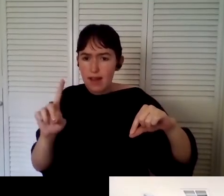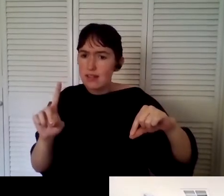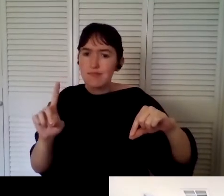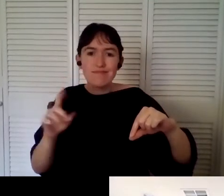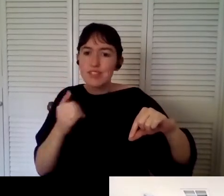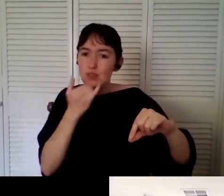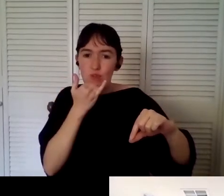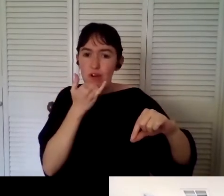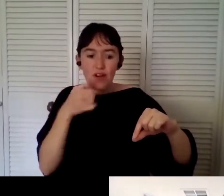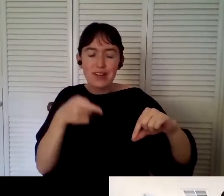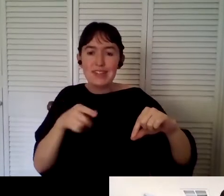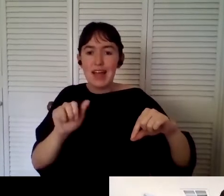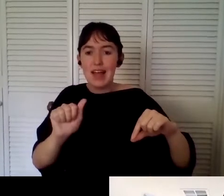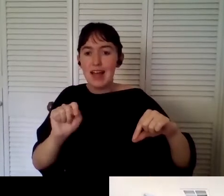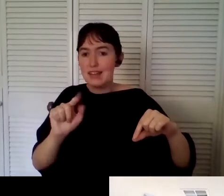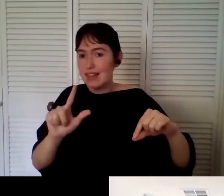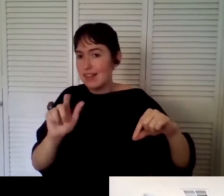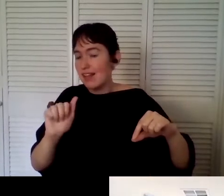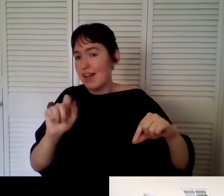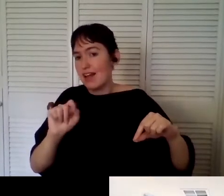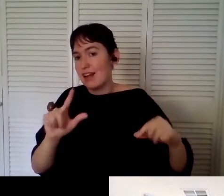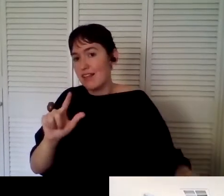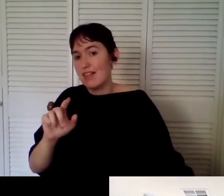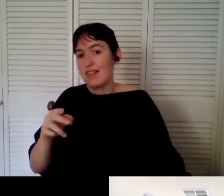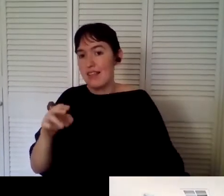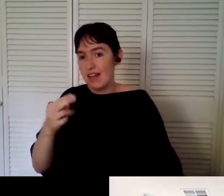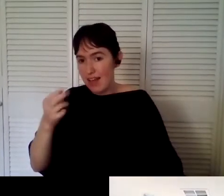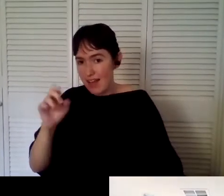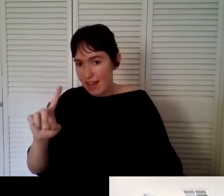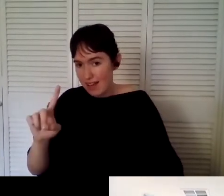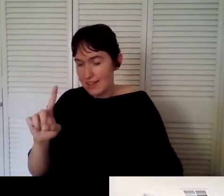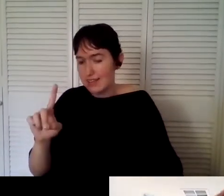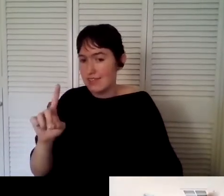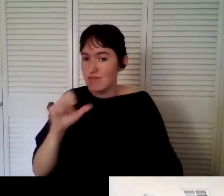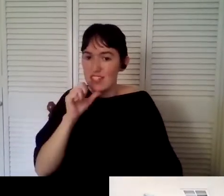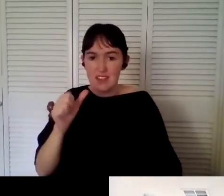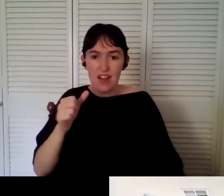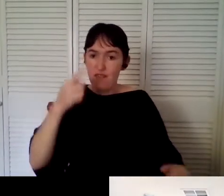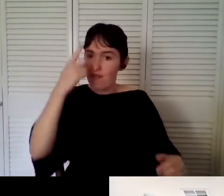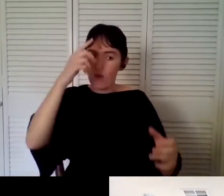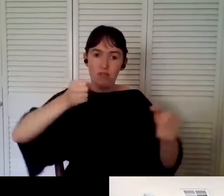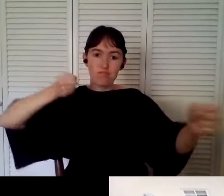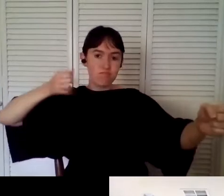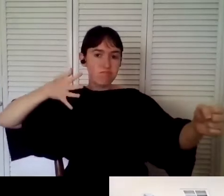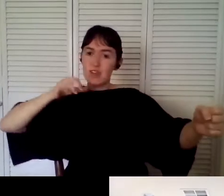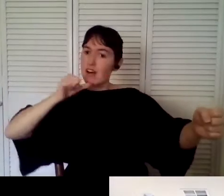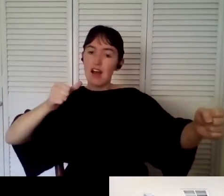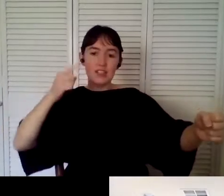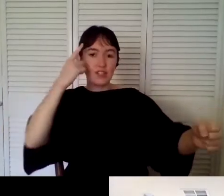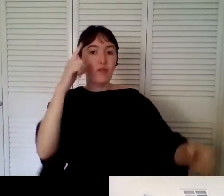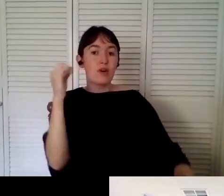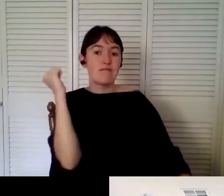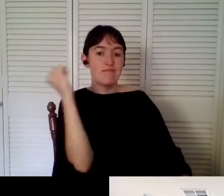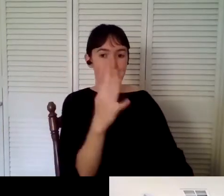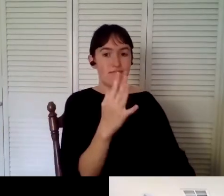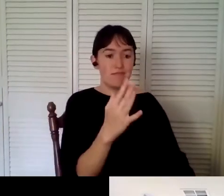thing. carrying something this big. This is an arrowhead, and this even is Pretty big. on the cusp. This is on the cusp. You could totally put this on an atlatl